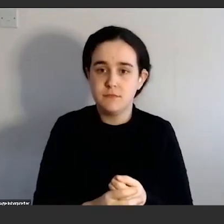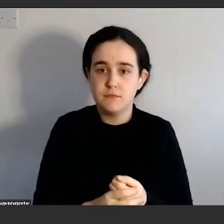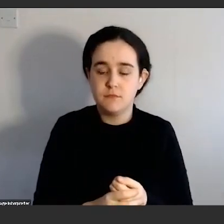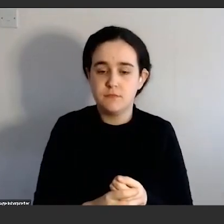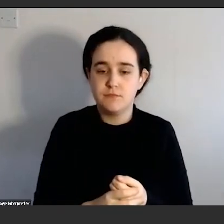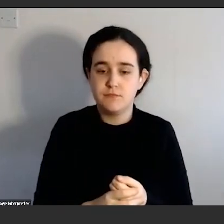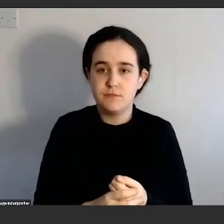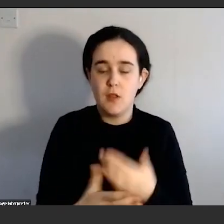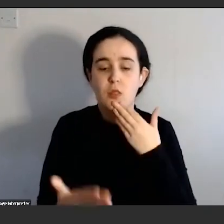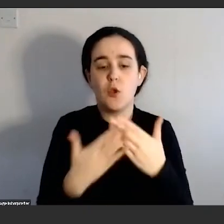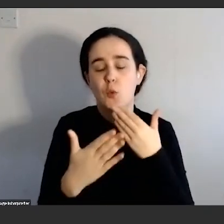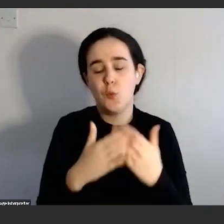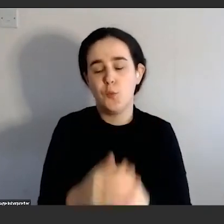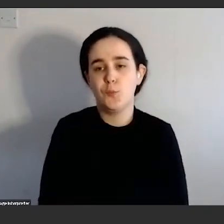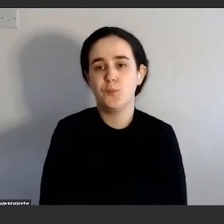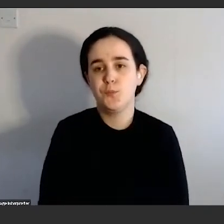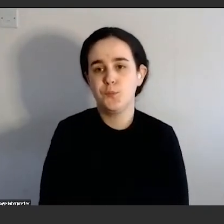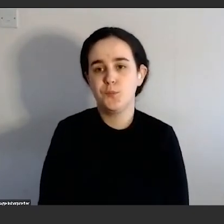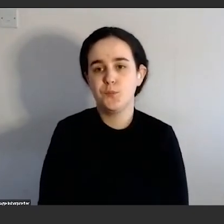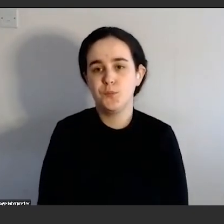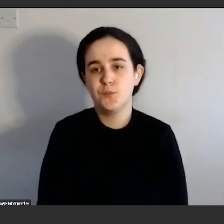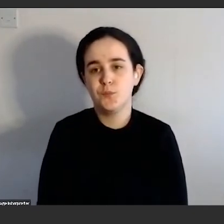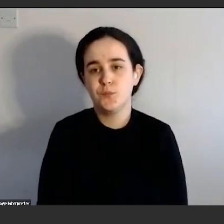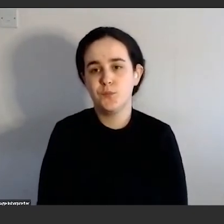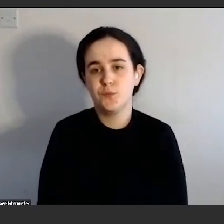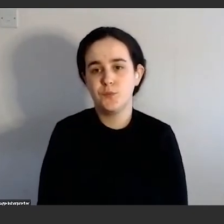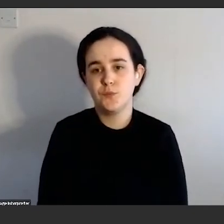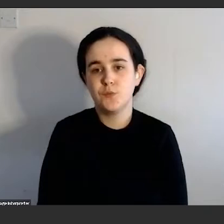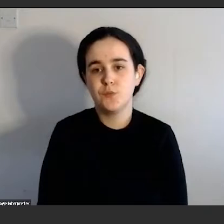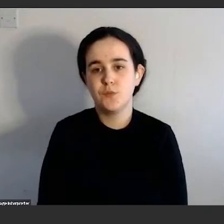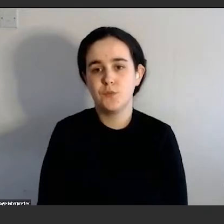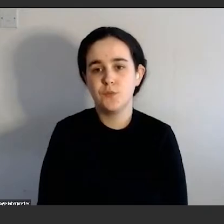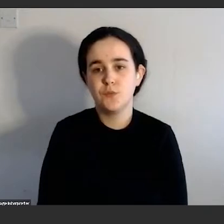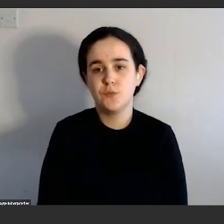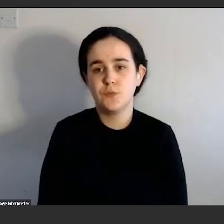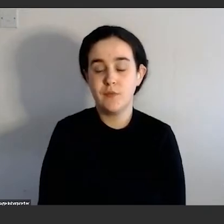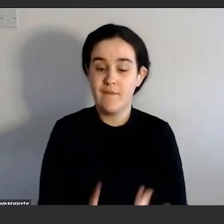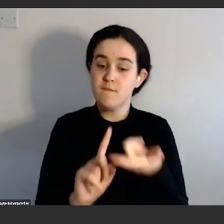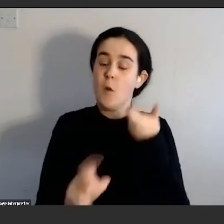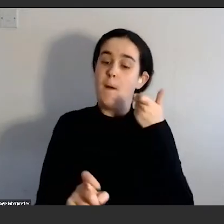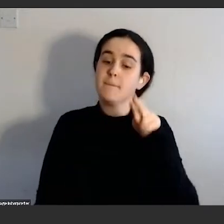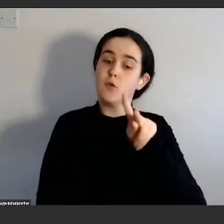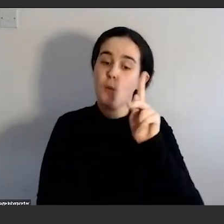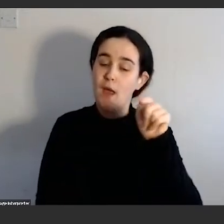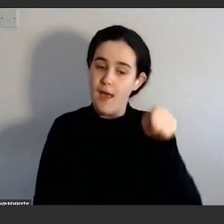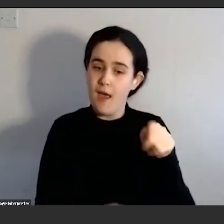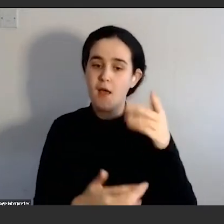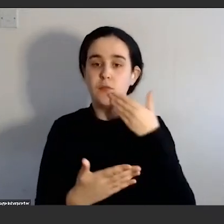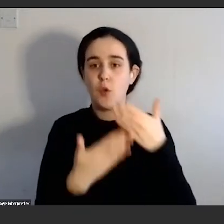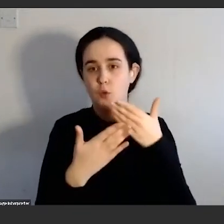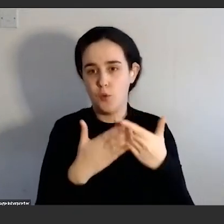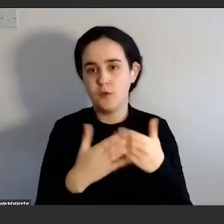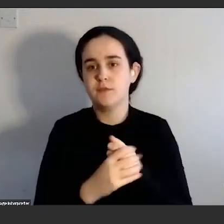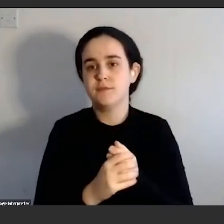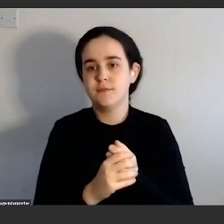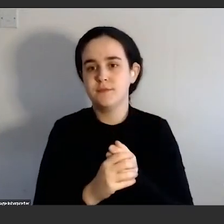Thank you. We move from the UK virtually to Israel, where Nitzan Horowitz is the Minister of